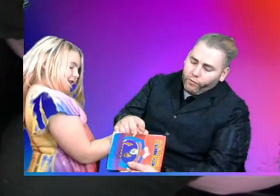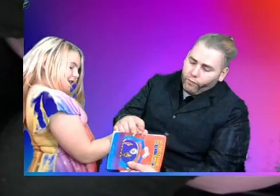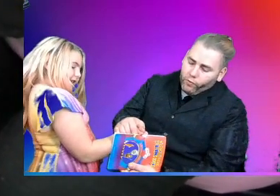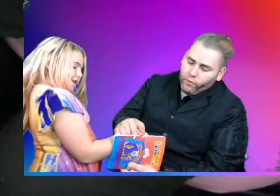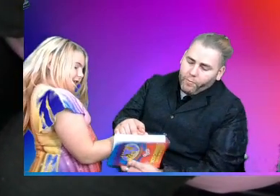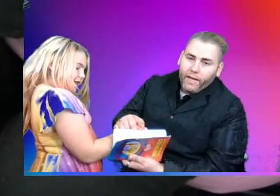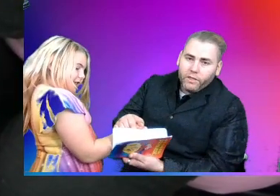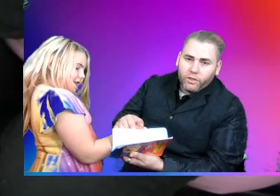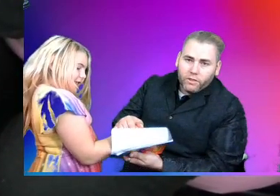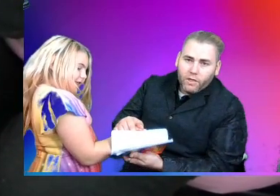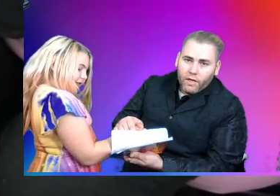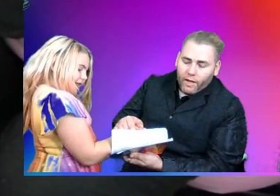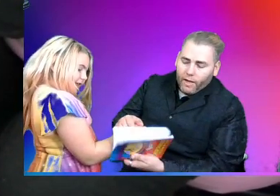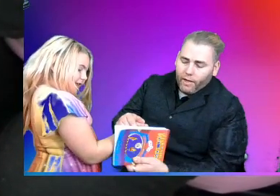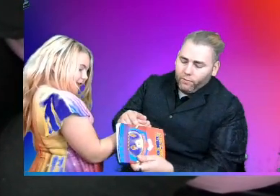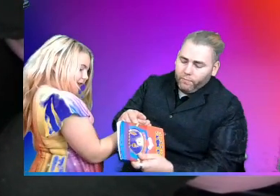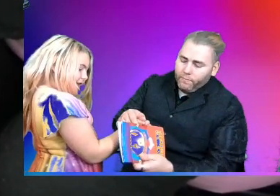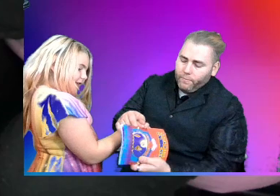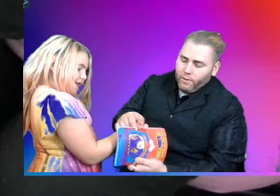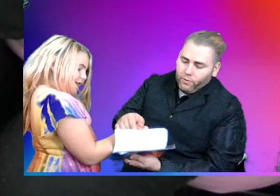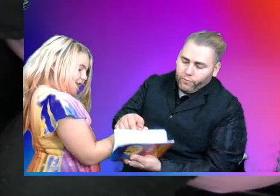riffle through the pages.